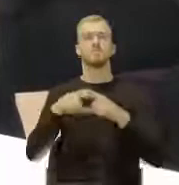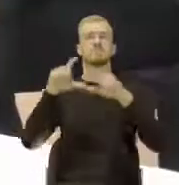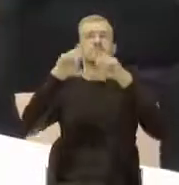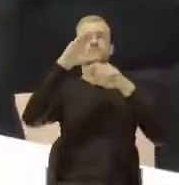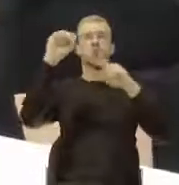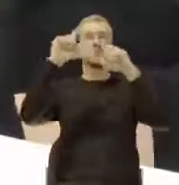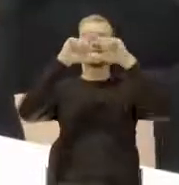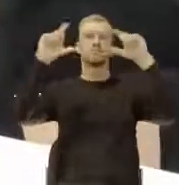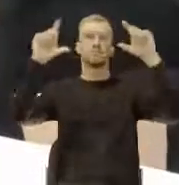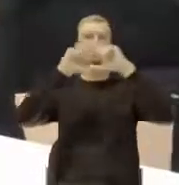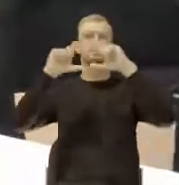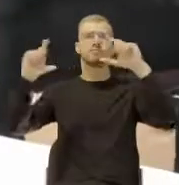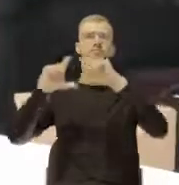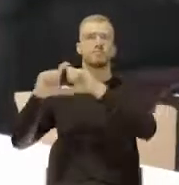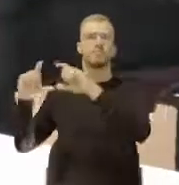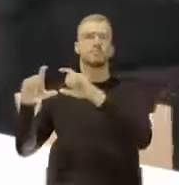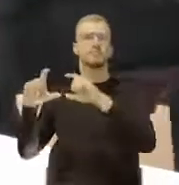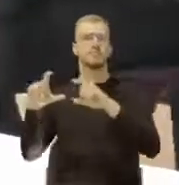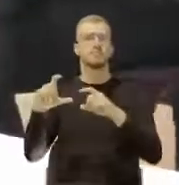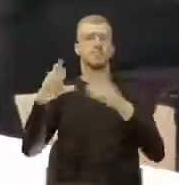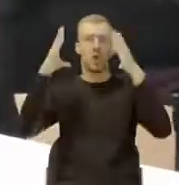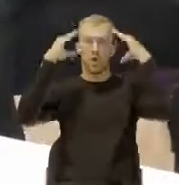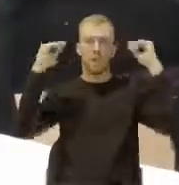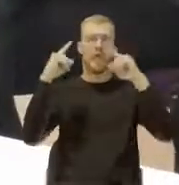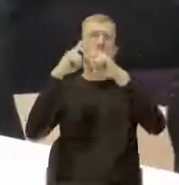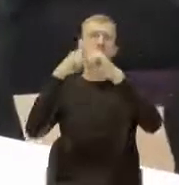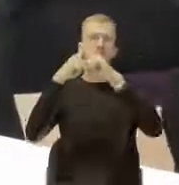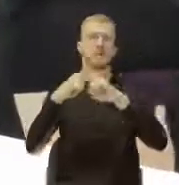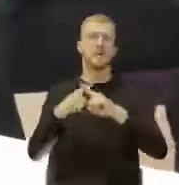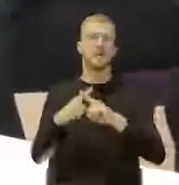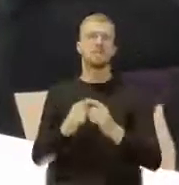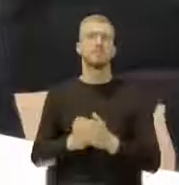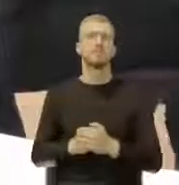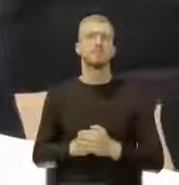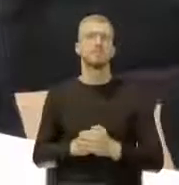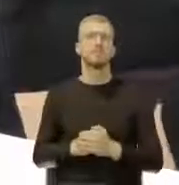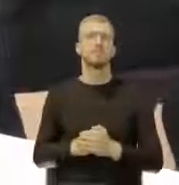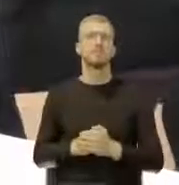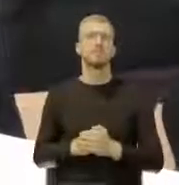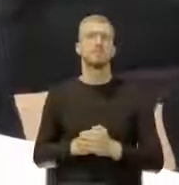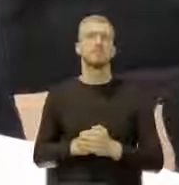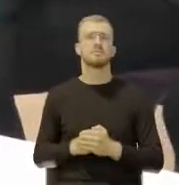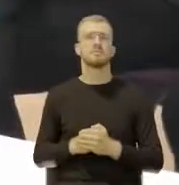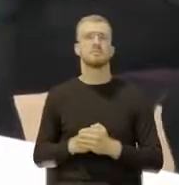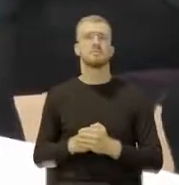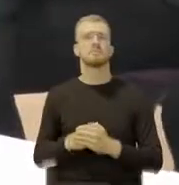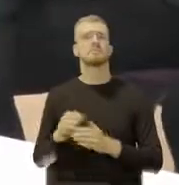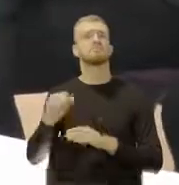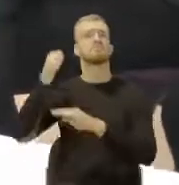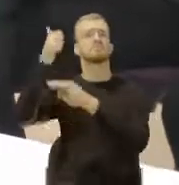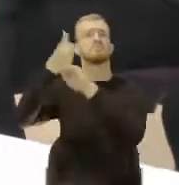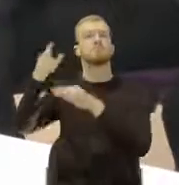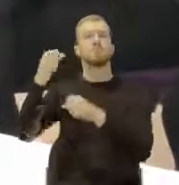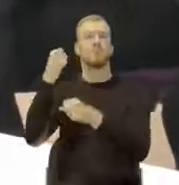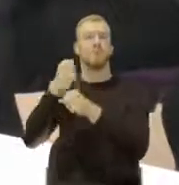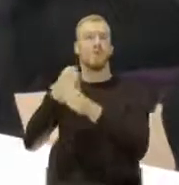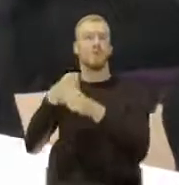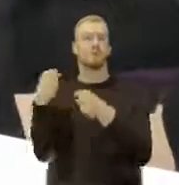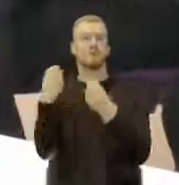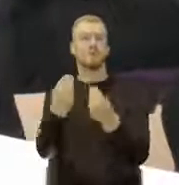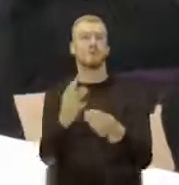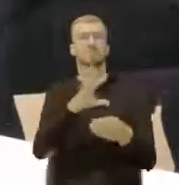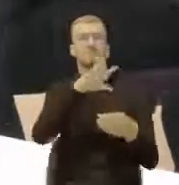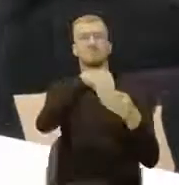is public transport. And these are local jobs. They cannot be relocated somewhere else in the world. So these are very, very